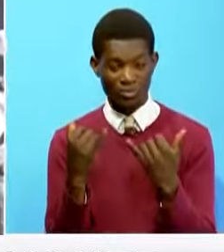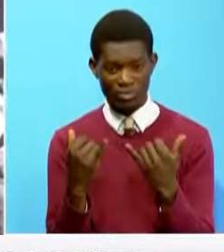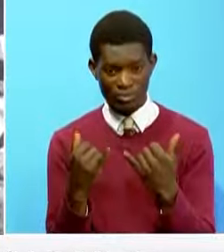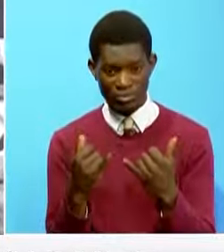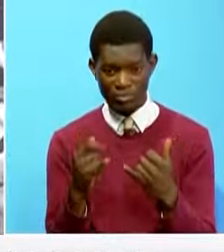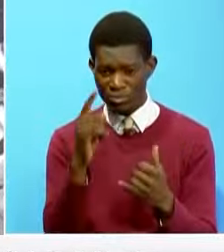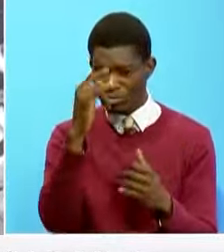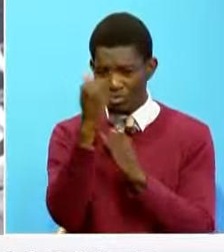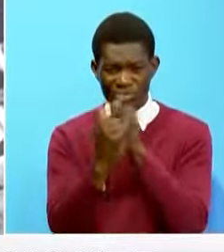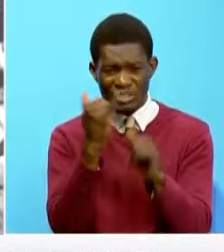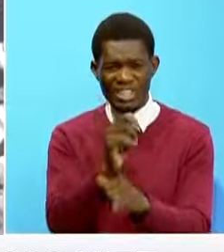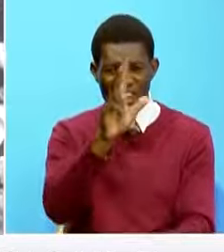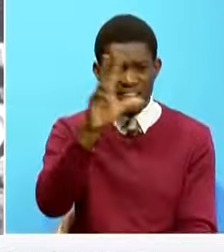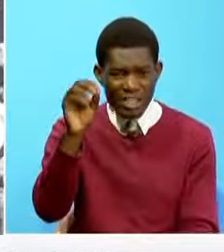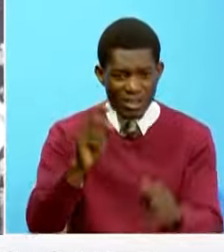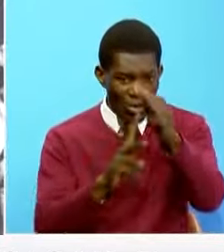year. It has never happened.